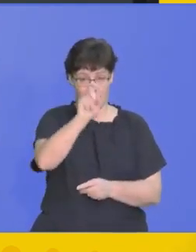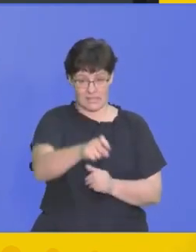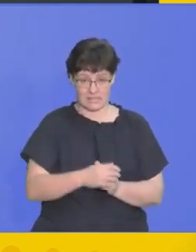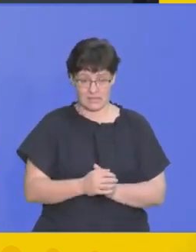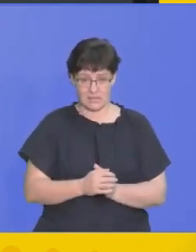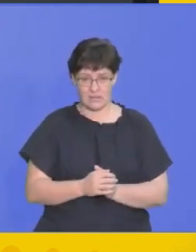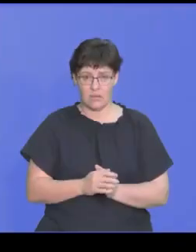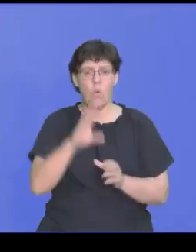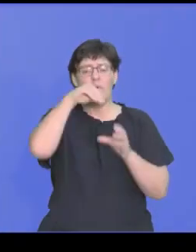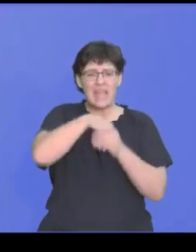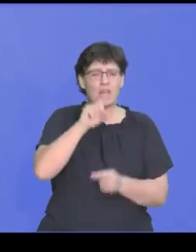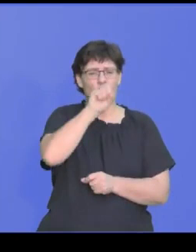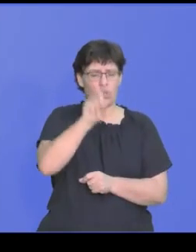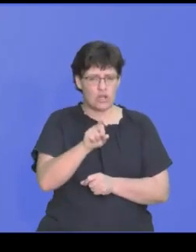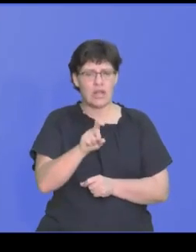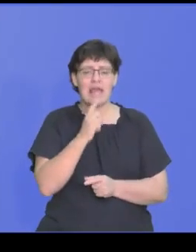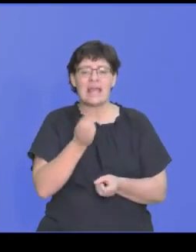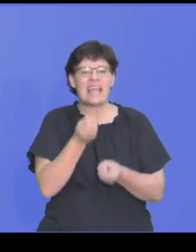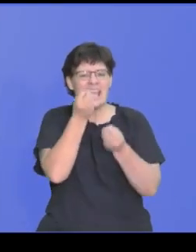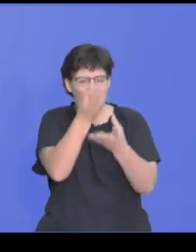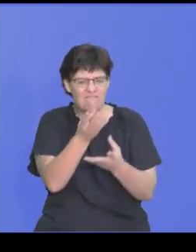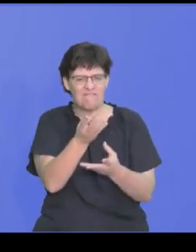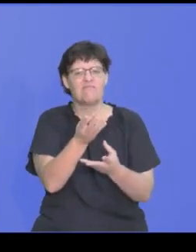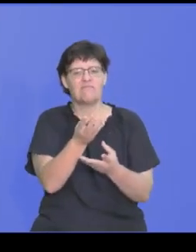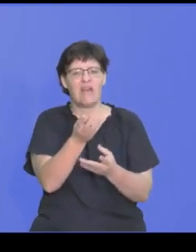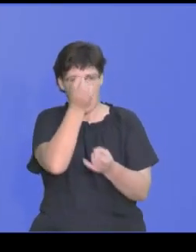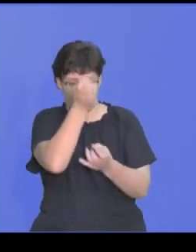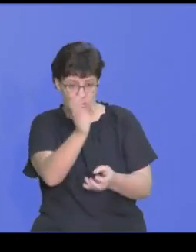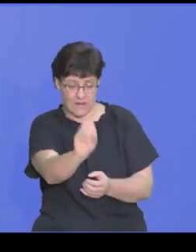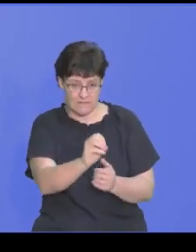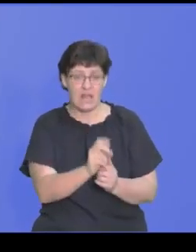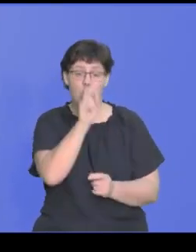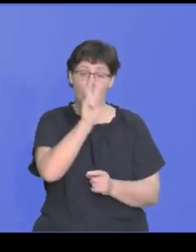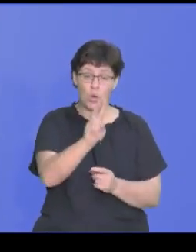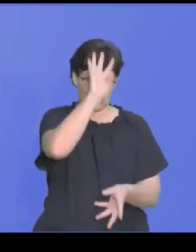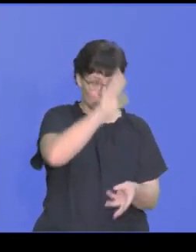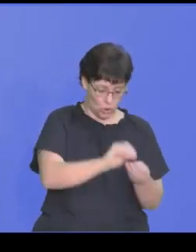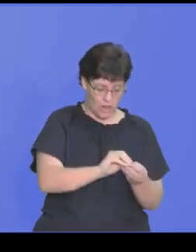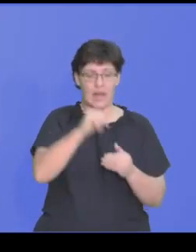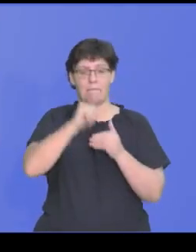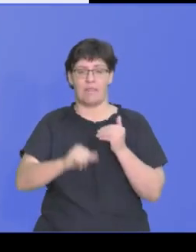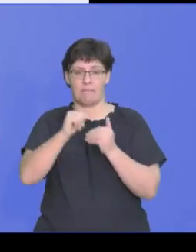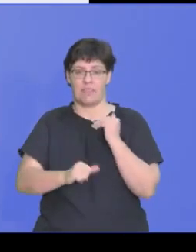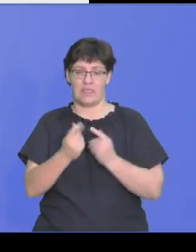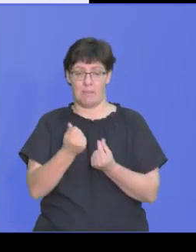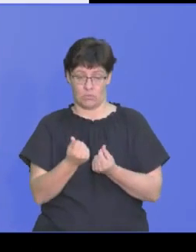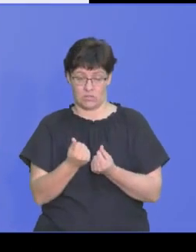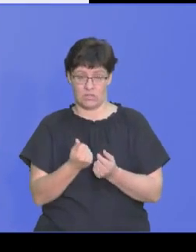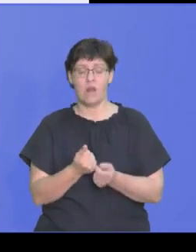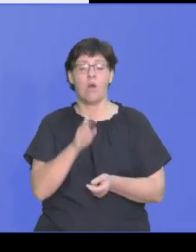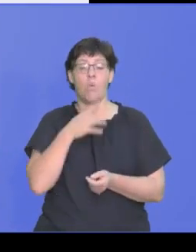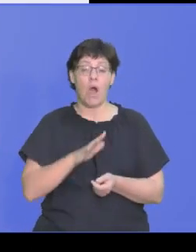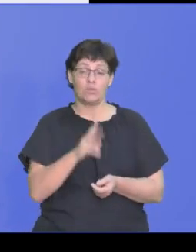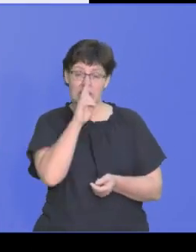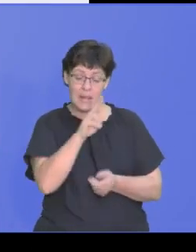amount. So I'm going to be looking for the amount of money that he's paying per month. So let's go to my table. So we